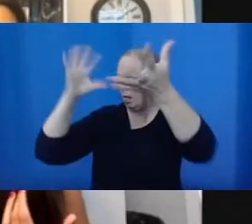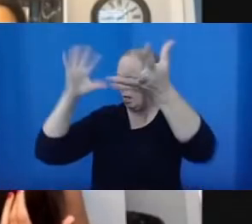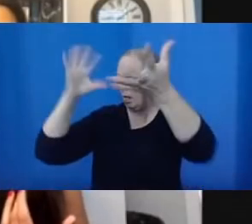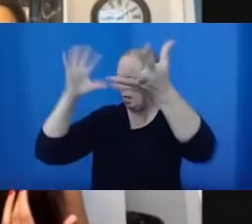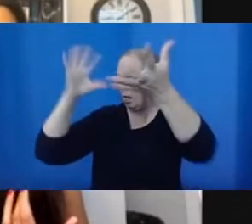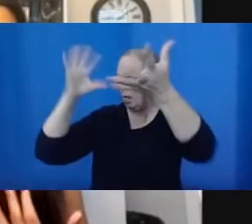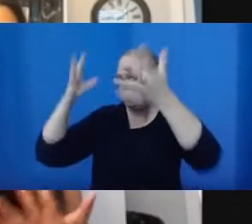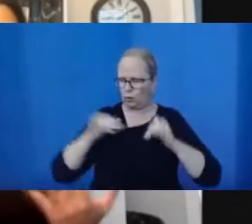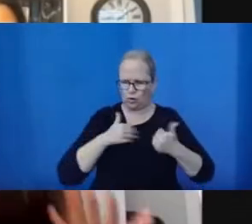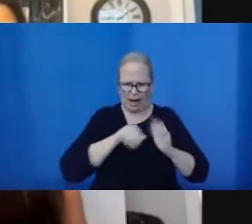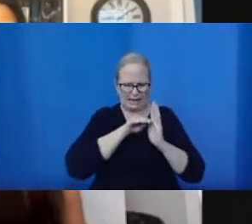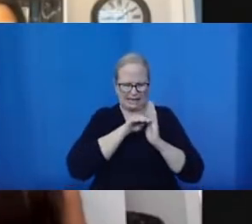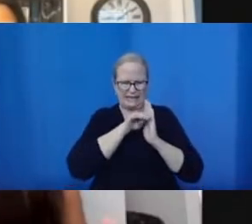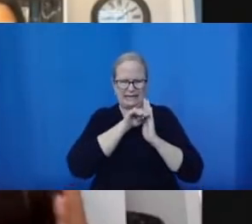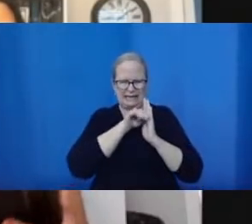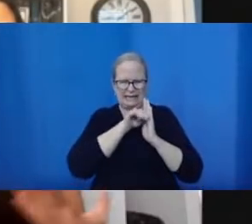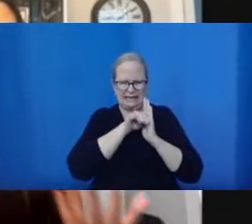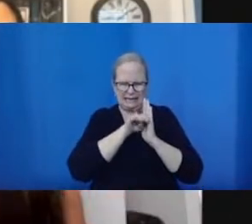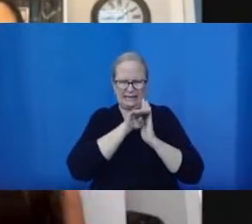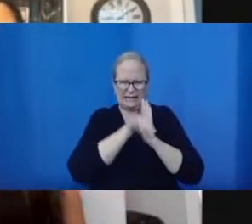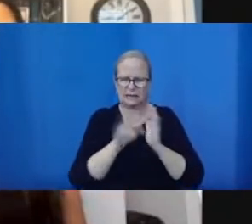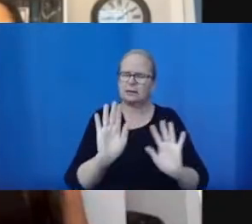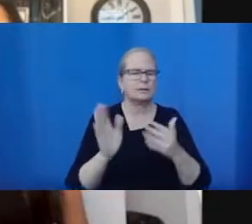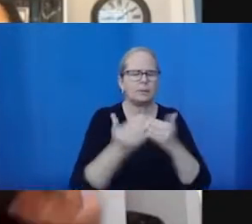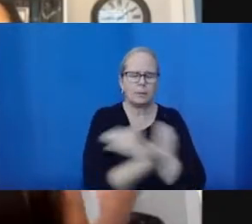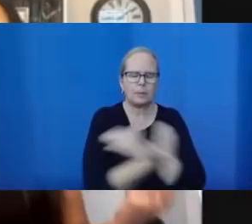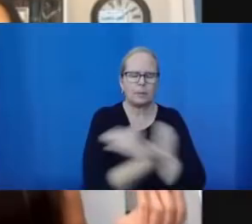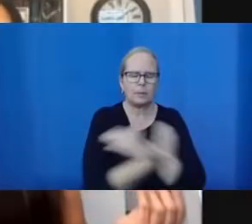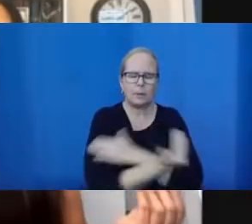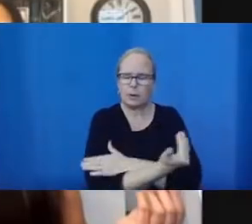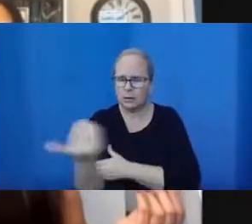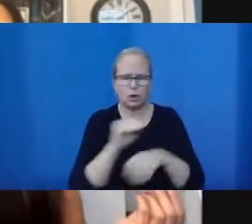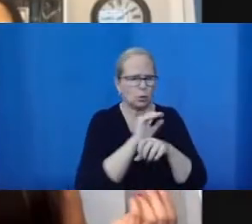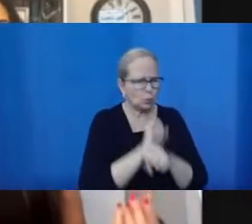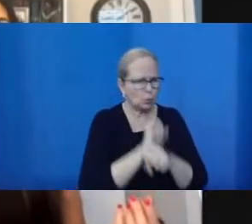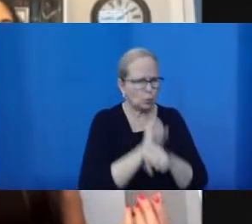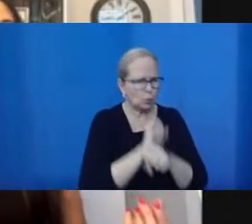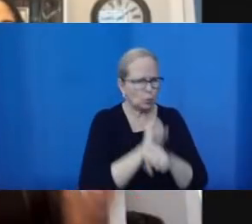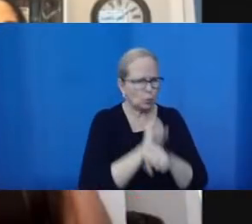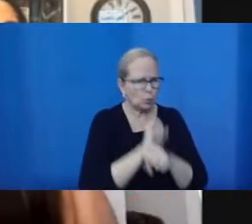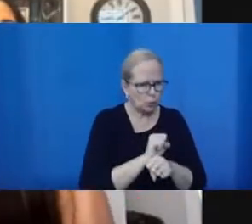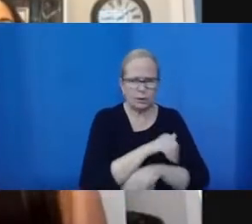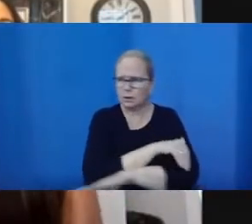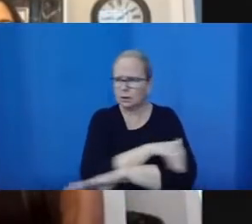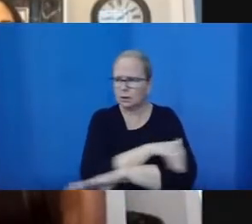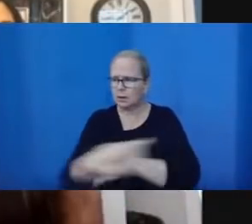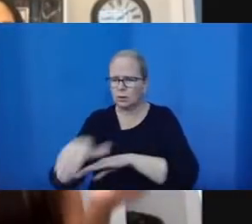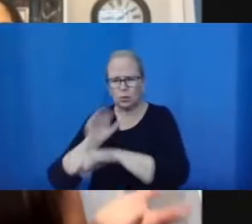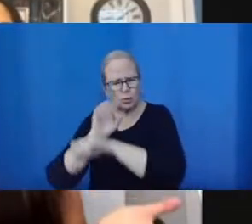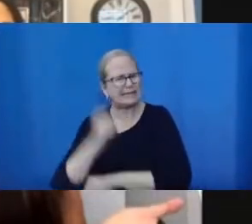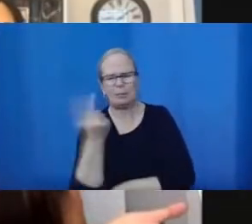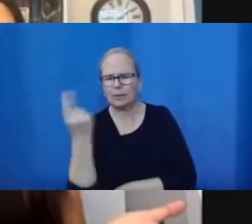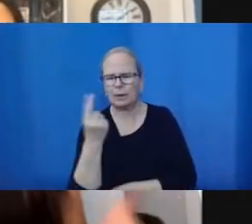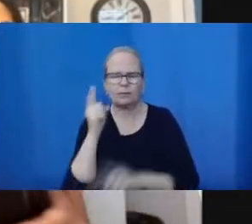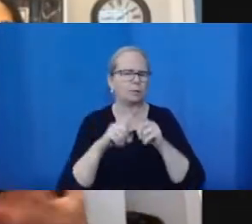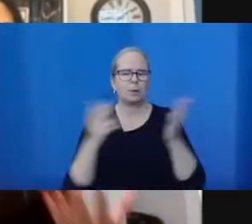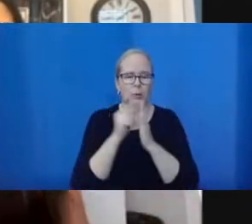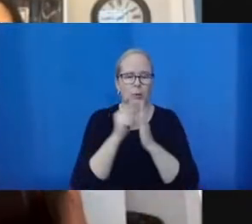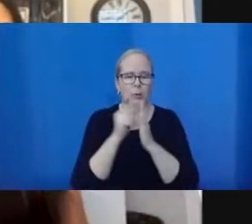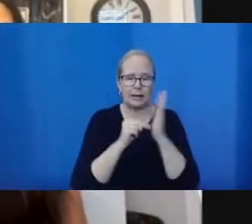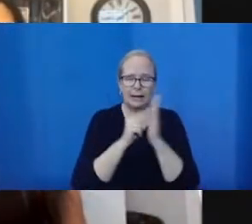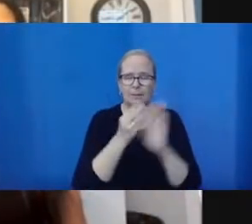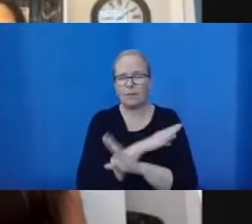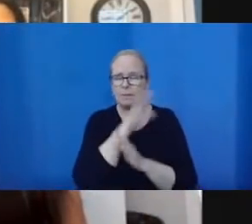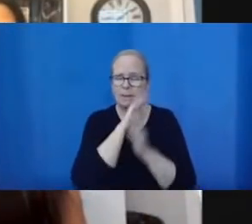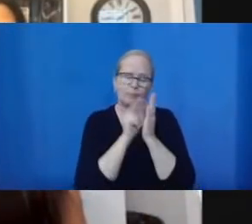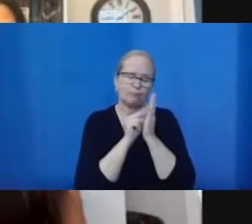read a story, and maybe while you're reading the story, they can ask you questions, or something comes up about their day, and then they tell you this and this happened, or something about COVID, and